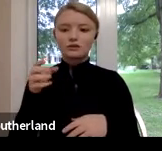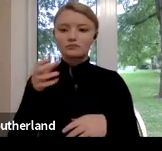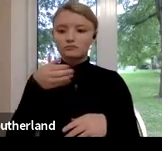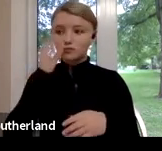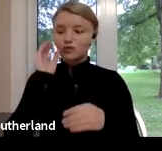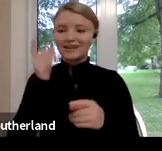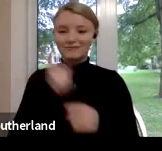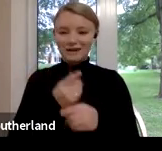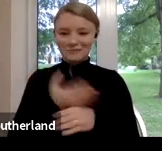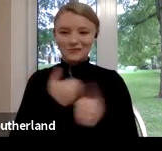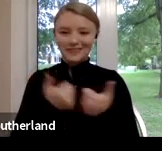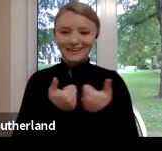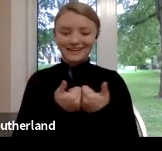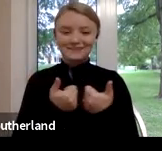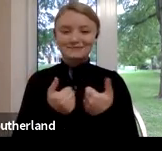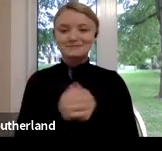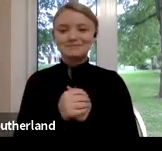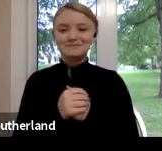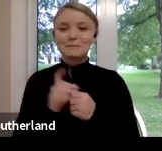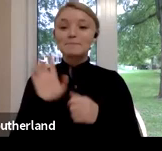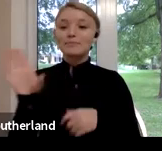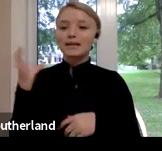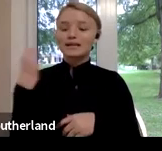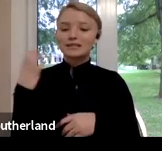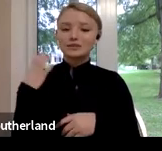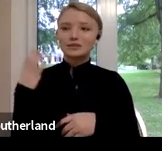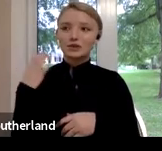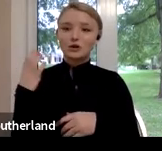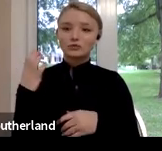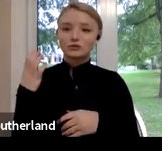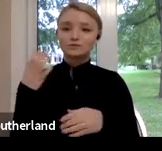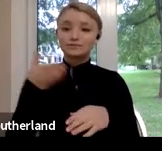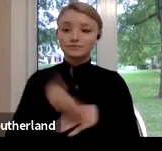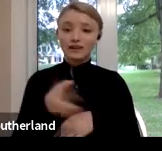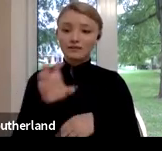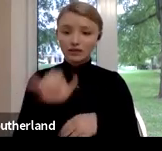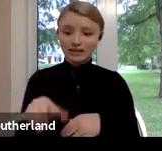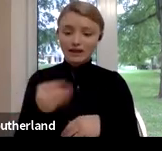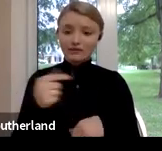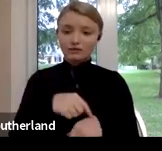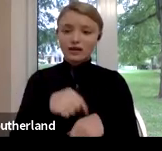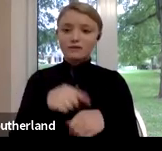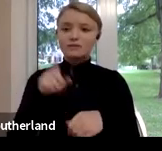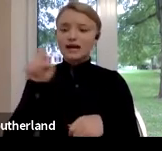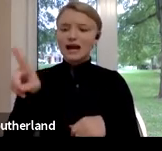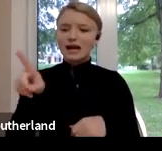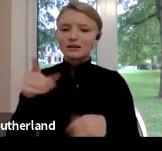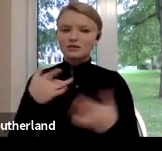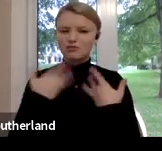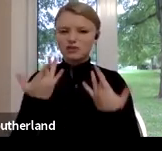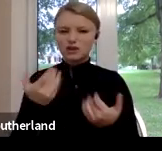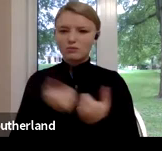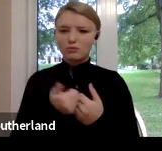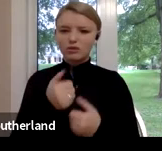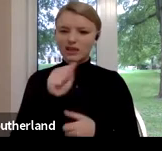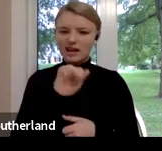game. but his coach, after we did that a time or two, he's like, what's up with AJ? Like,